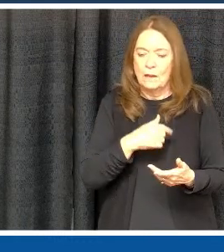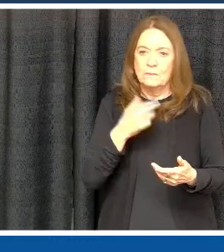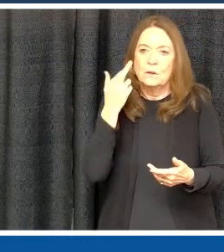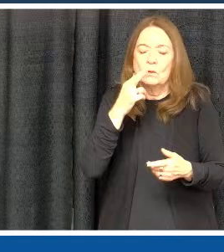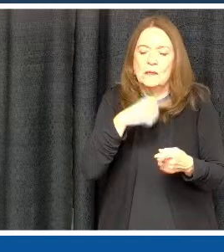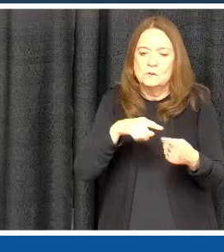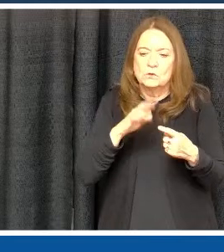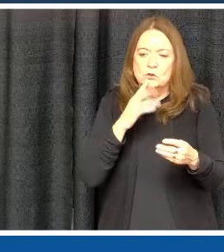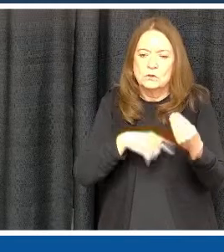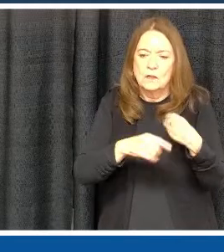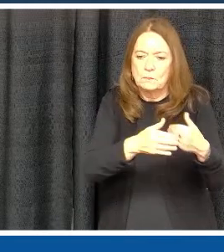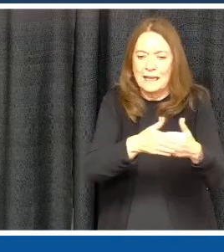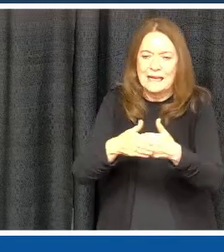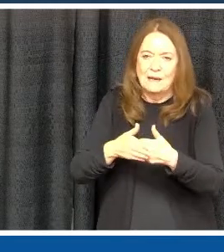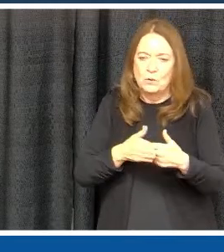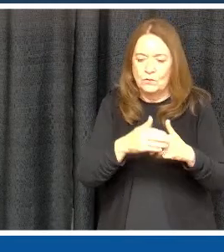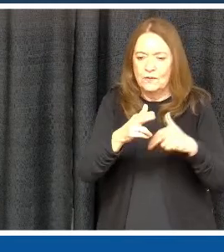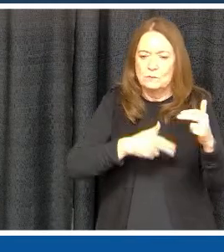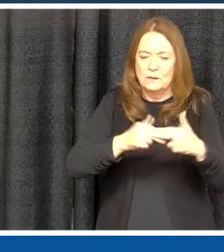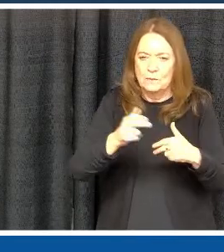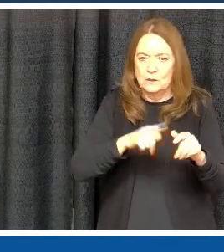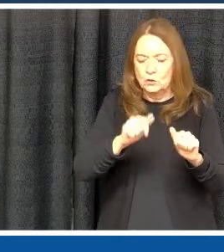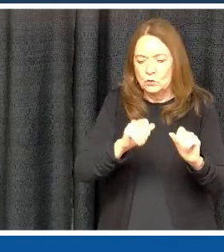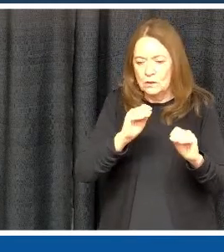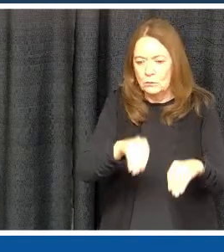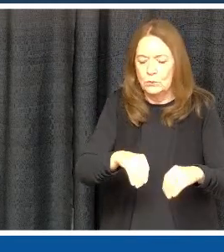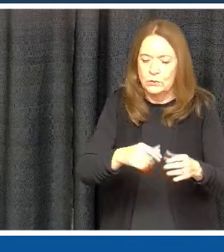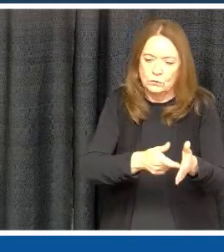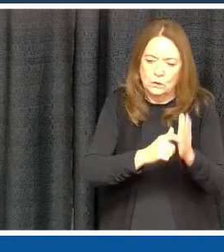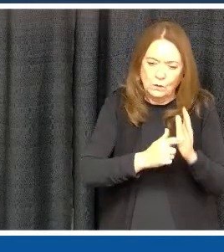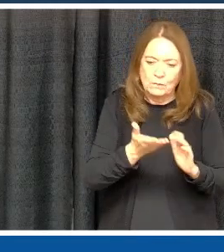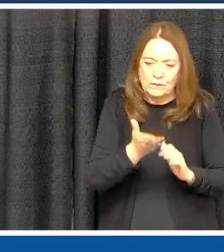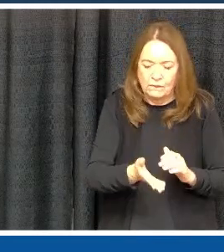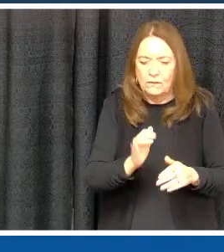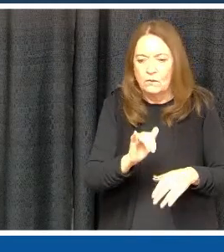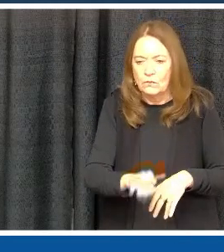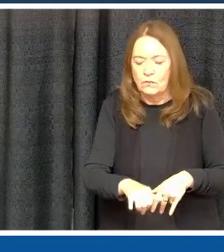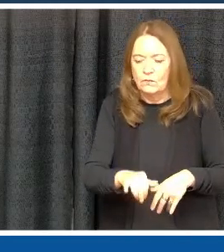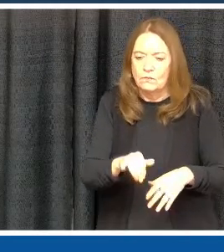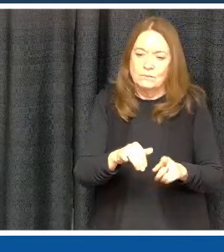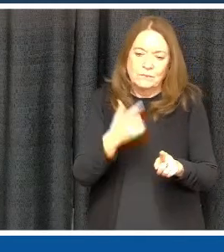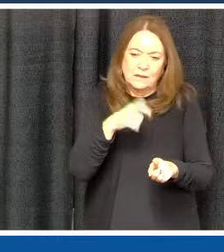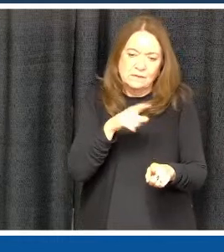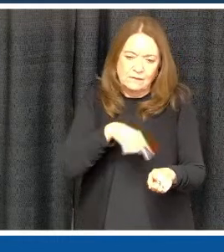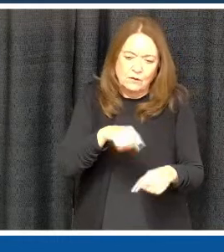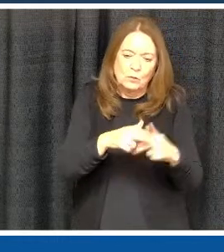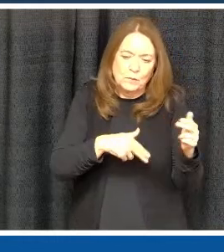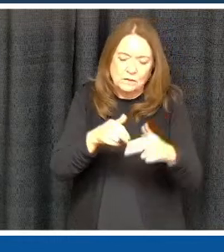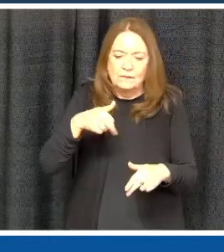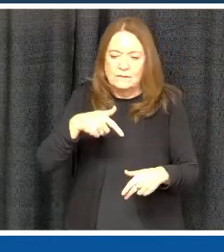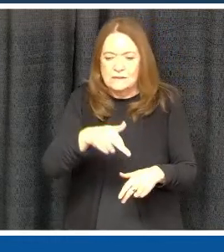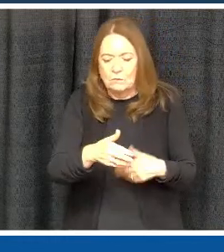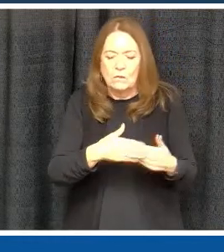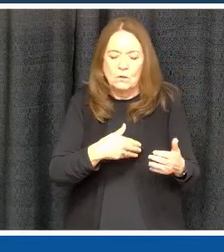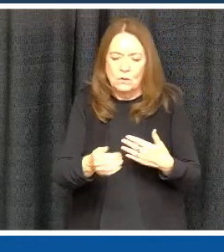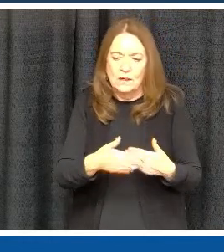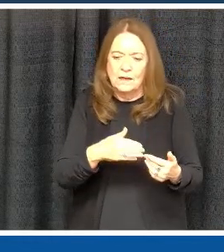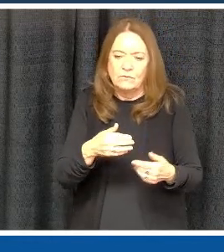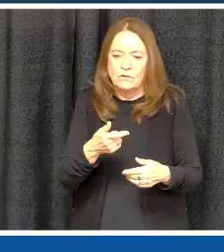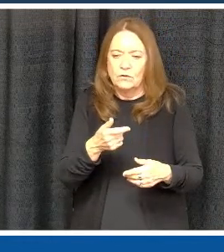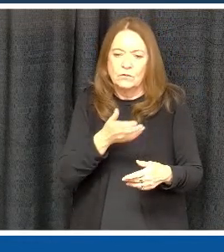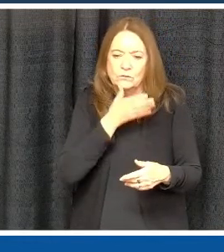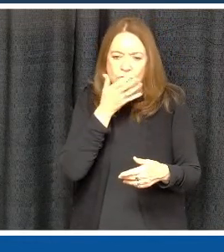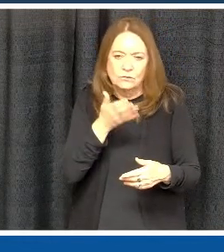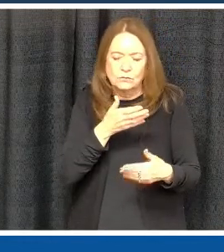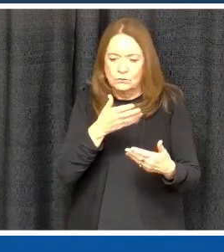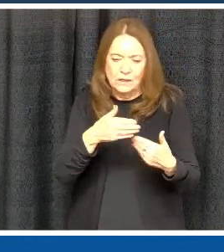you're talking about a neighborhood being built, that you can put the stipulations in there that when that's, because they're the one building the sidewalk, whatever grass buffer or